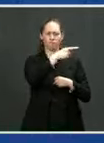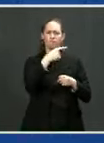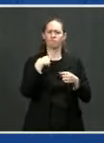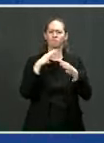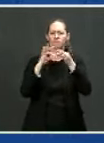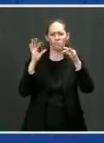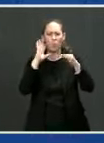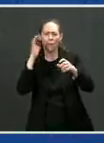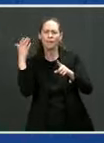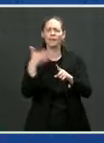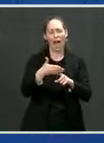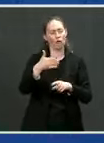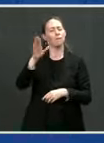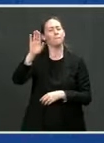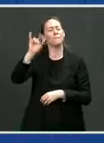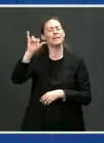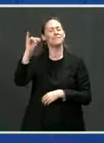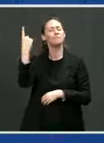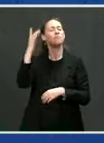He was the one who